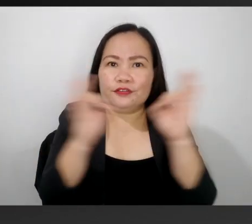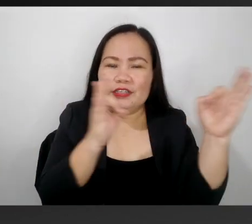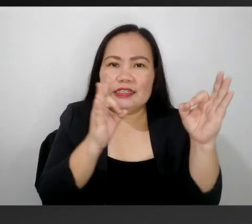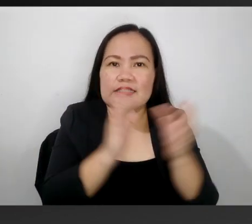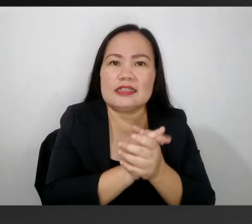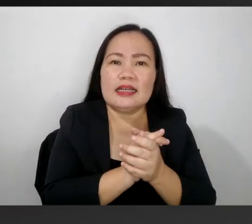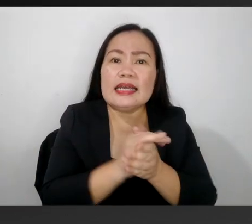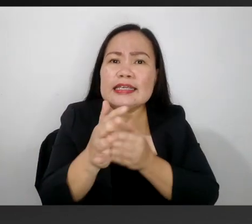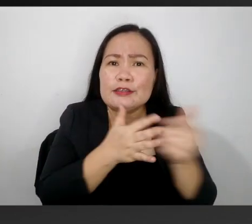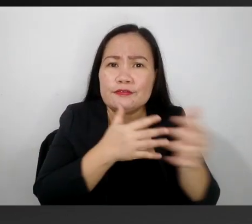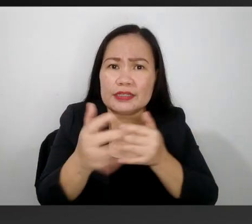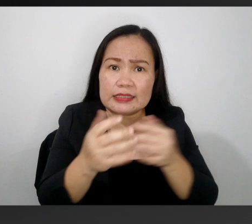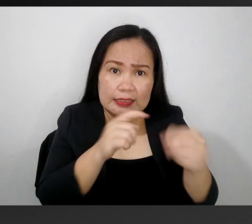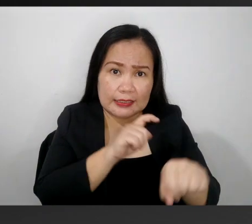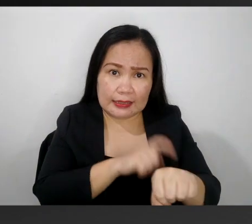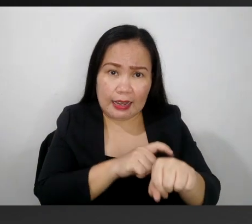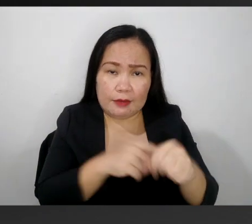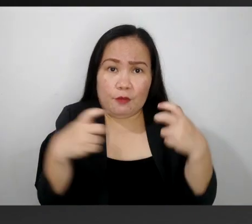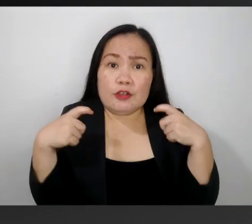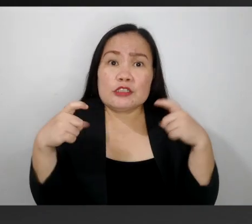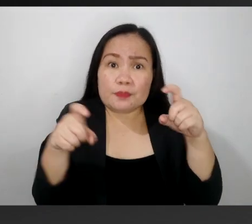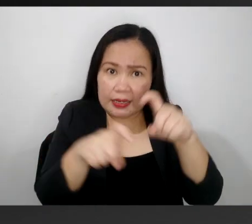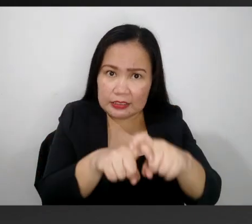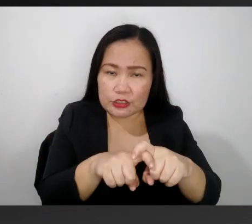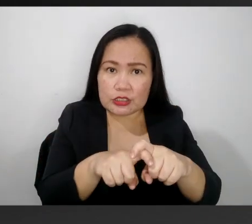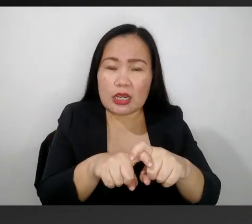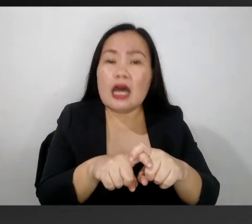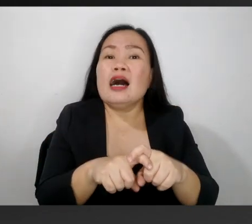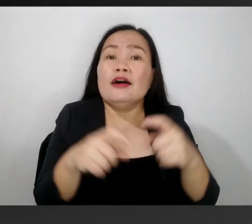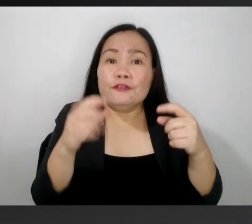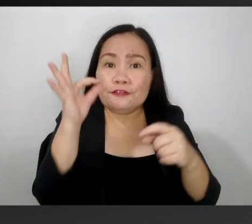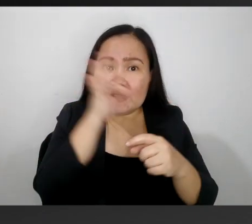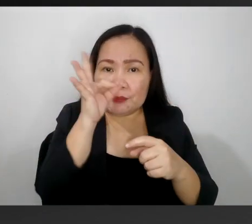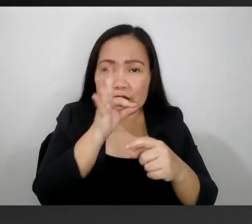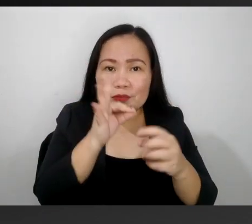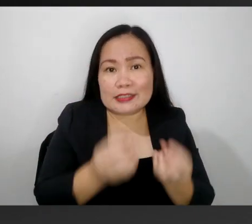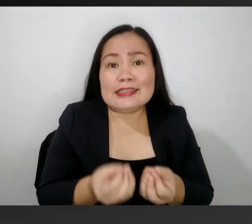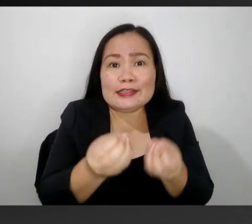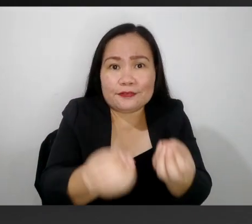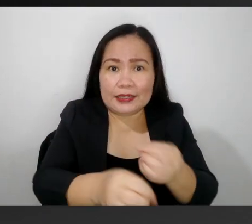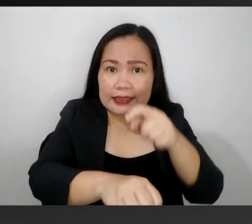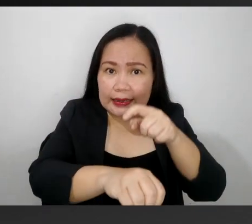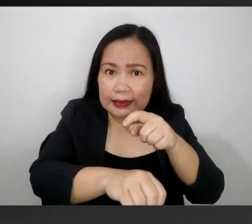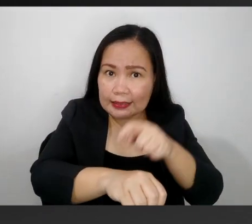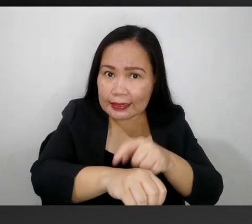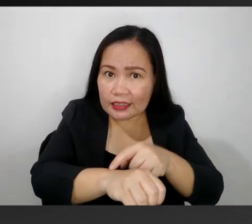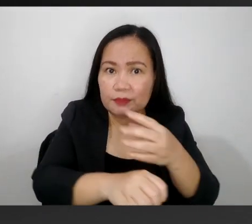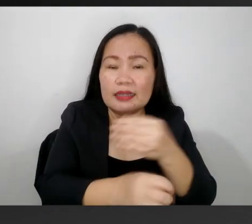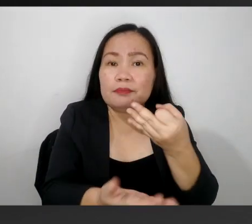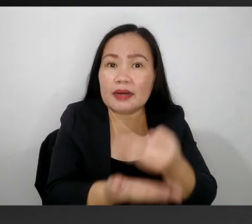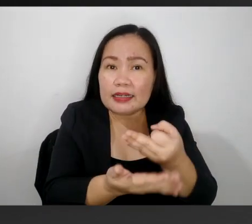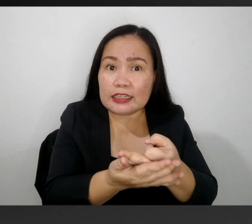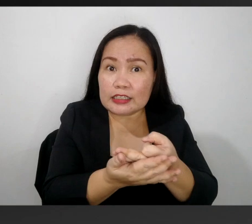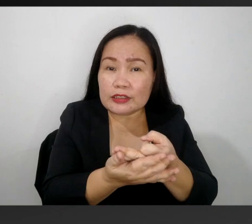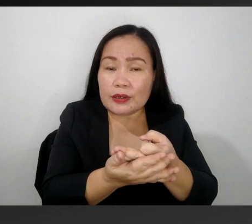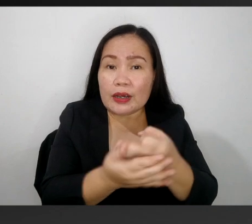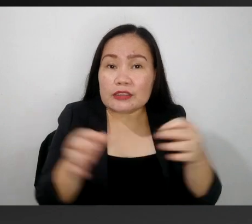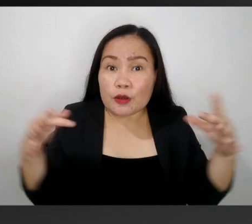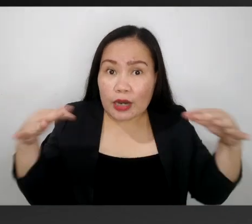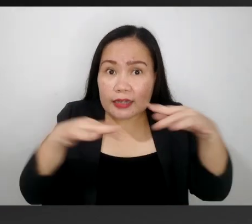the celebration of the feast. Even during the occupiers' time, Filipinos were pouring